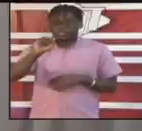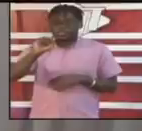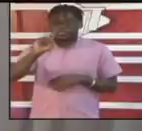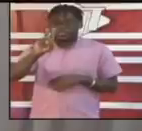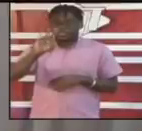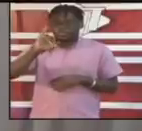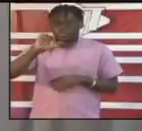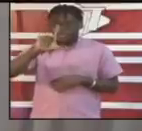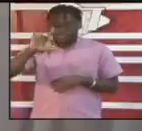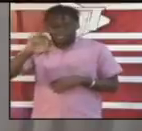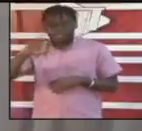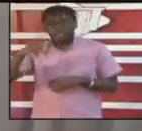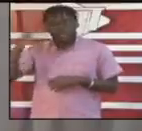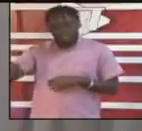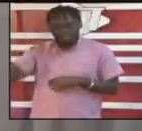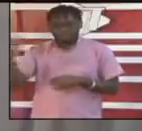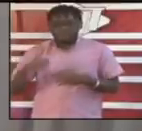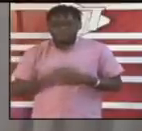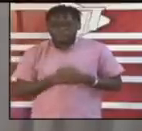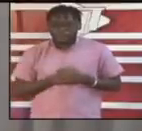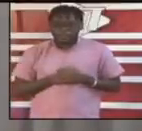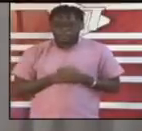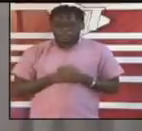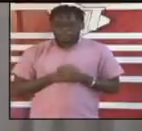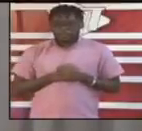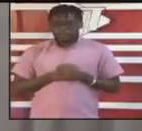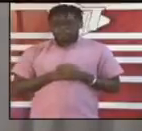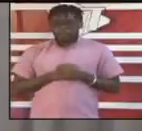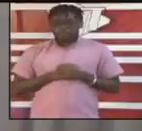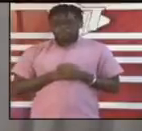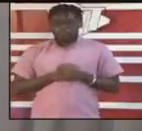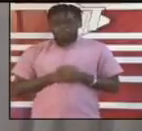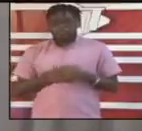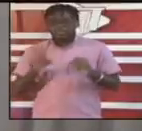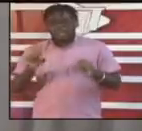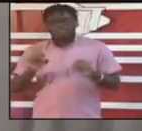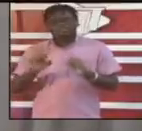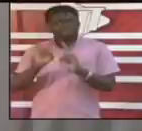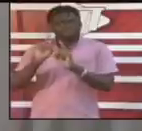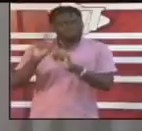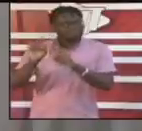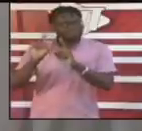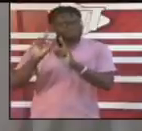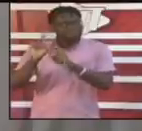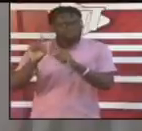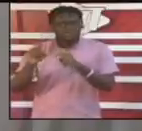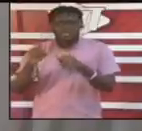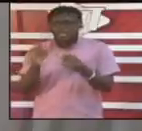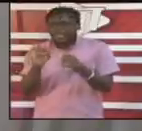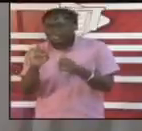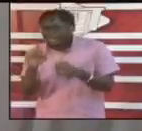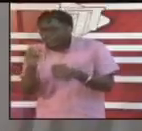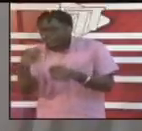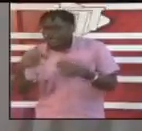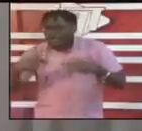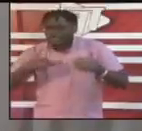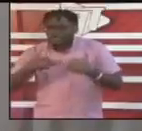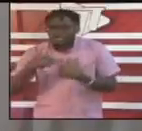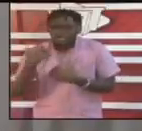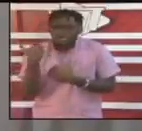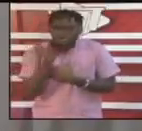of the following symptoms will be eligible for testing. So anyone with a fever, cough, rhinorrhea, which is runny